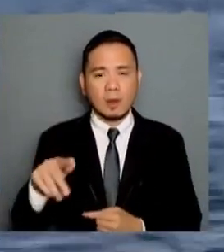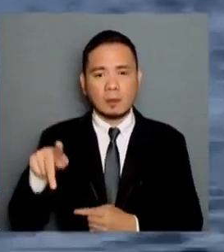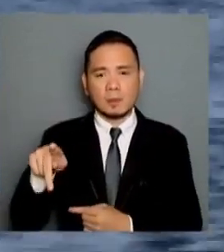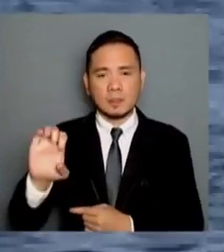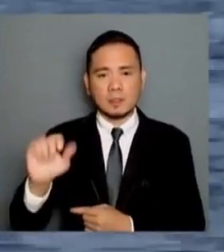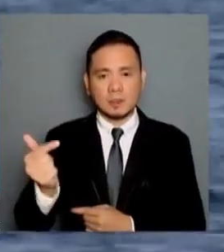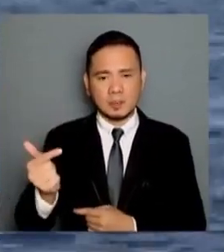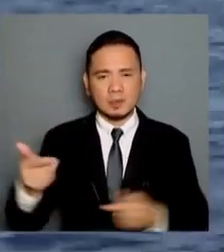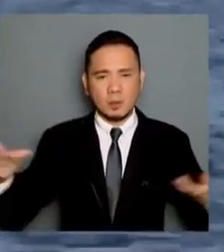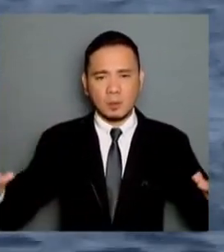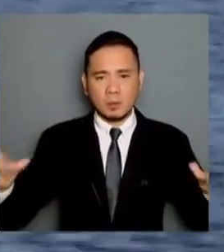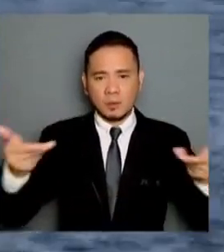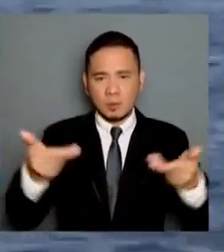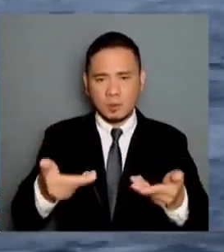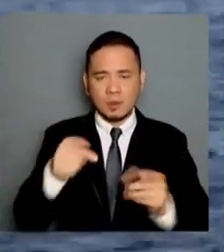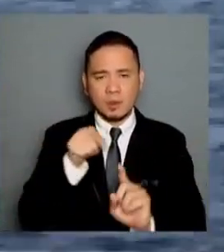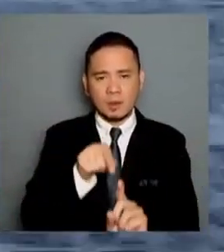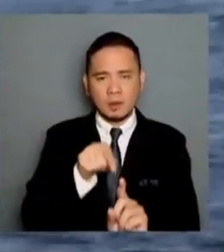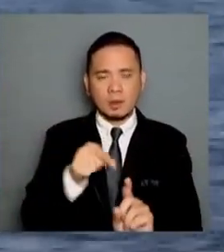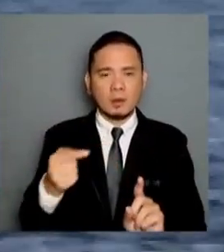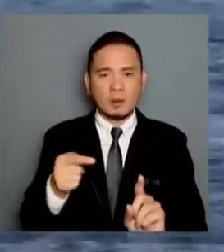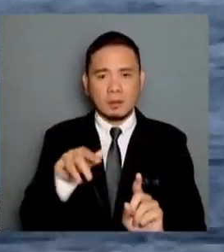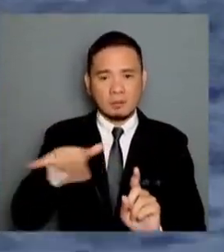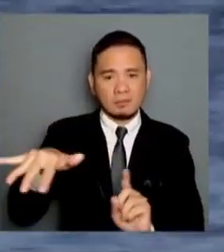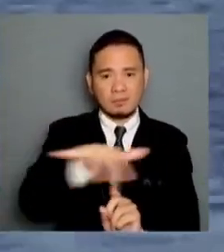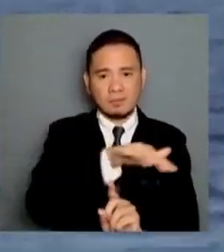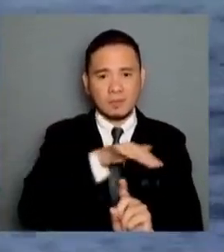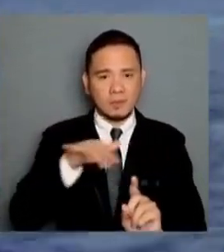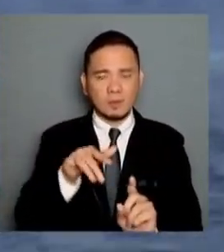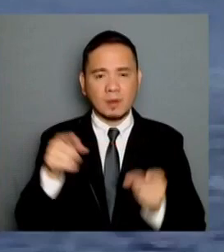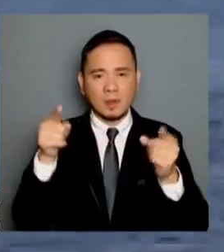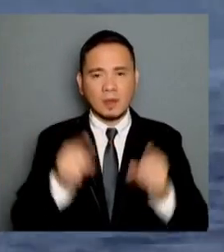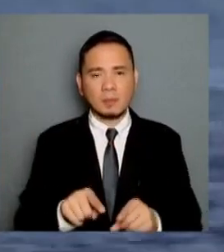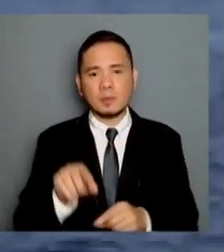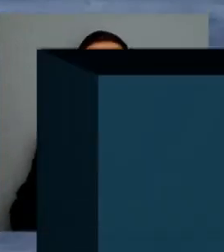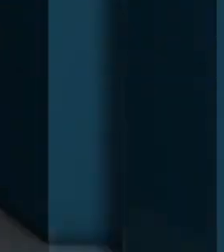vessels in the resource-rich Scarborough Shoal back in 2012.